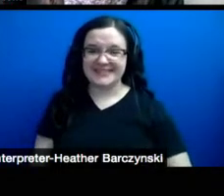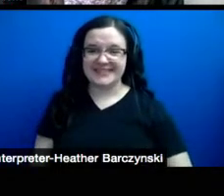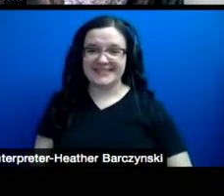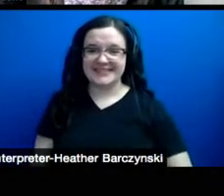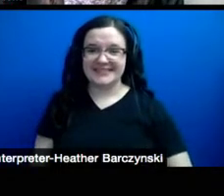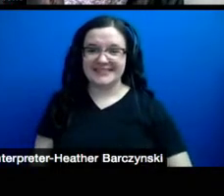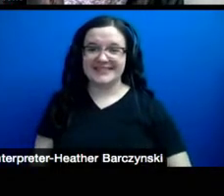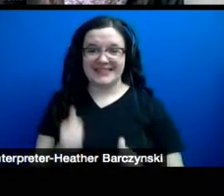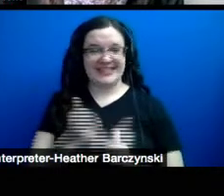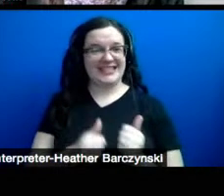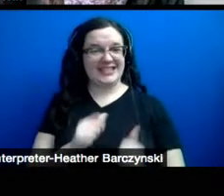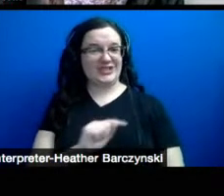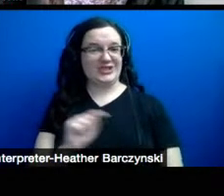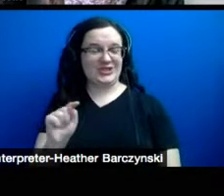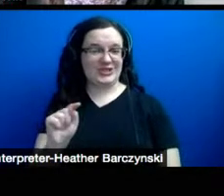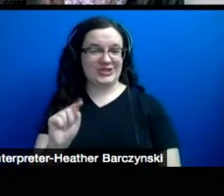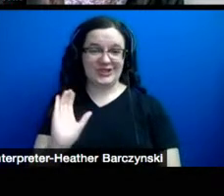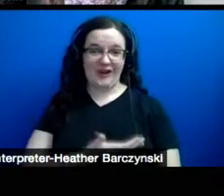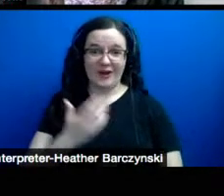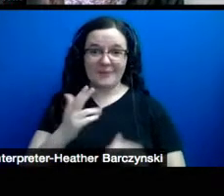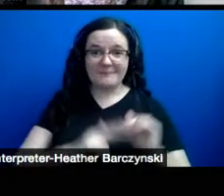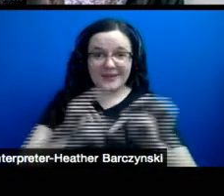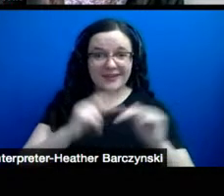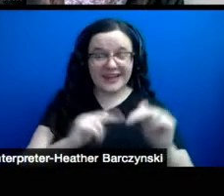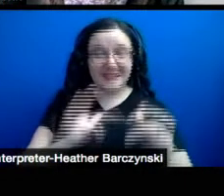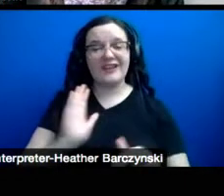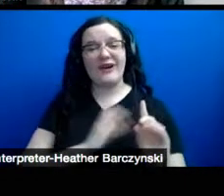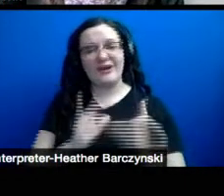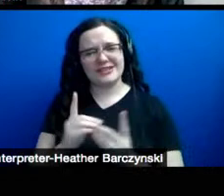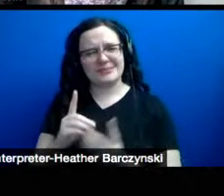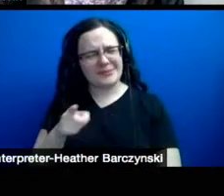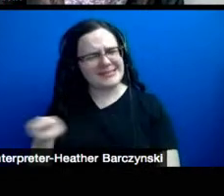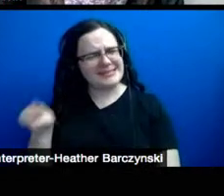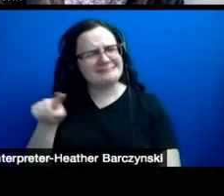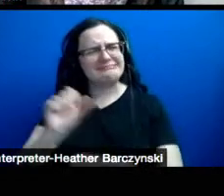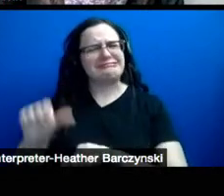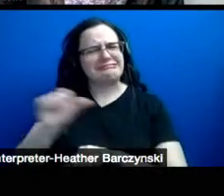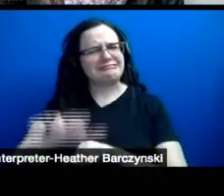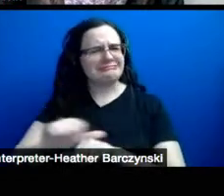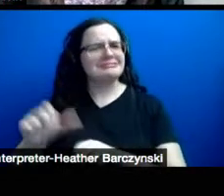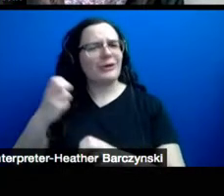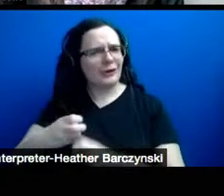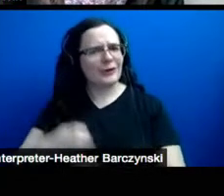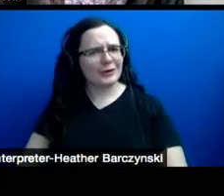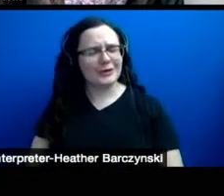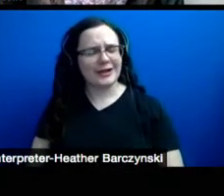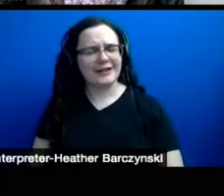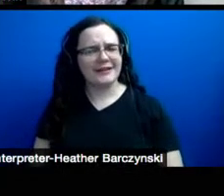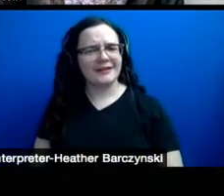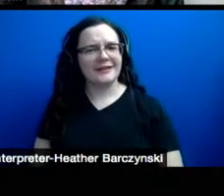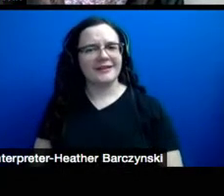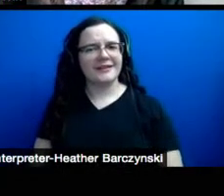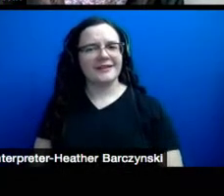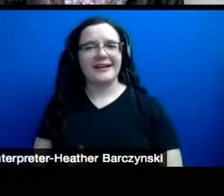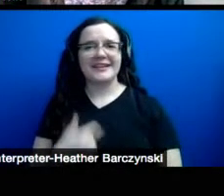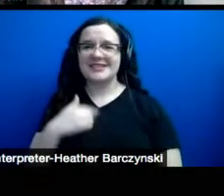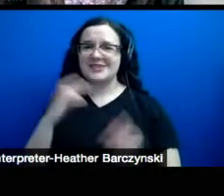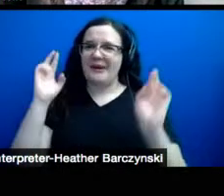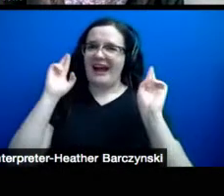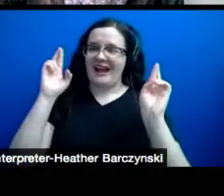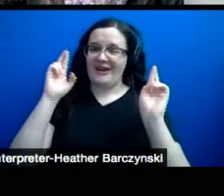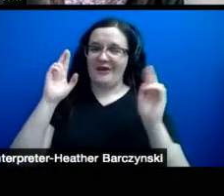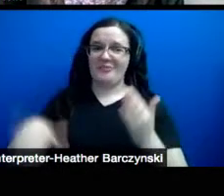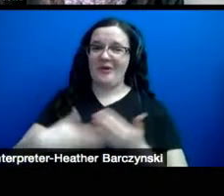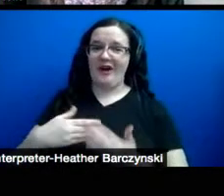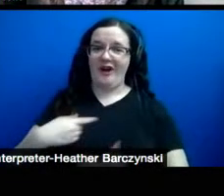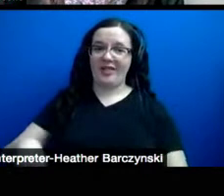each one of our buildings, each one of our departments that do work very hard. And I hope all of us